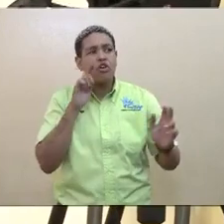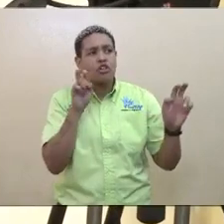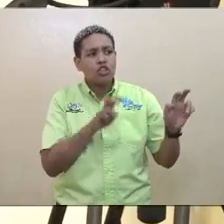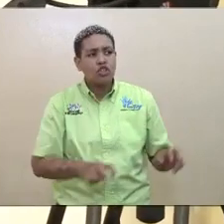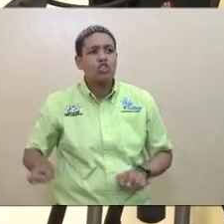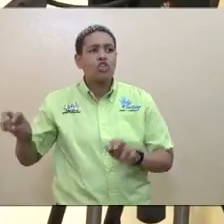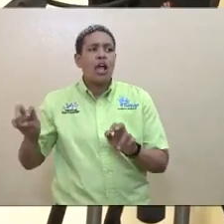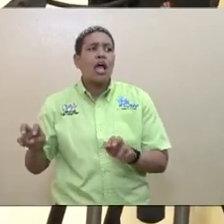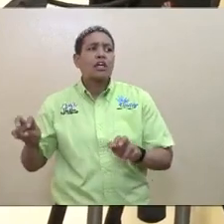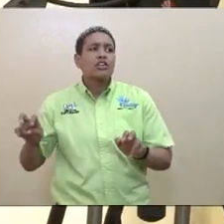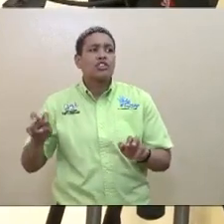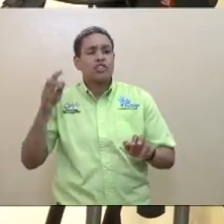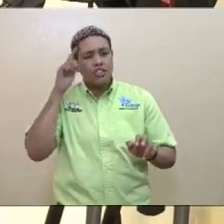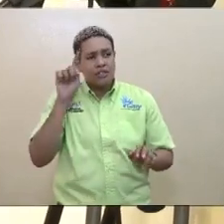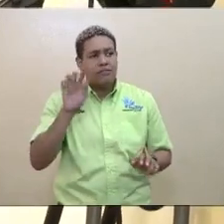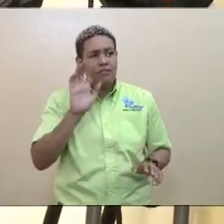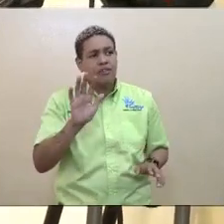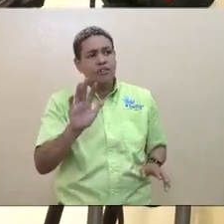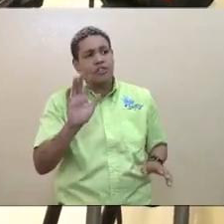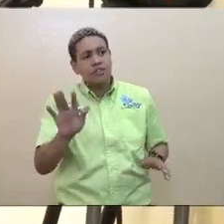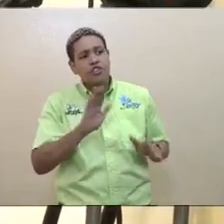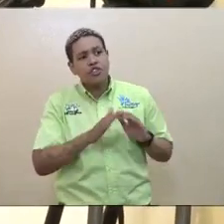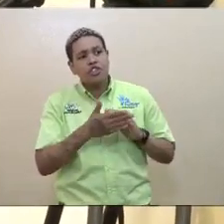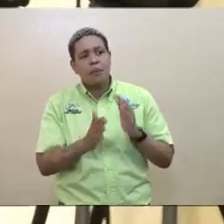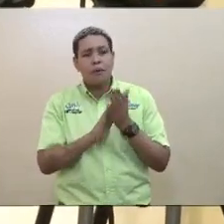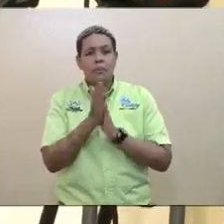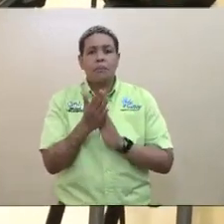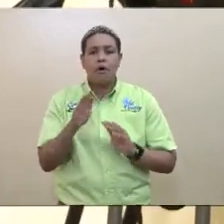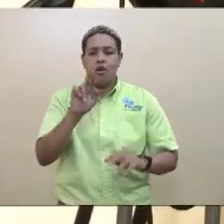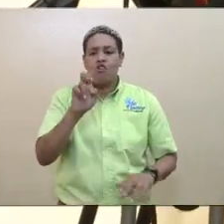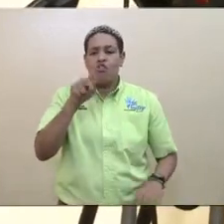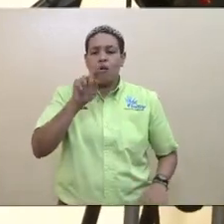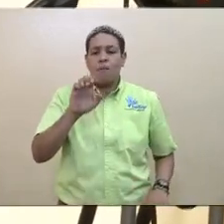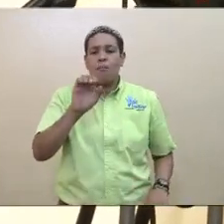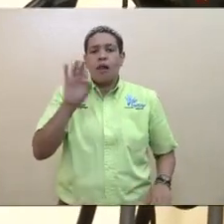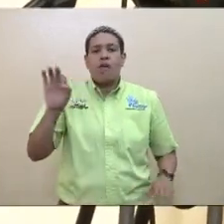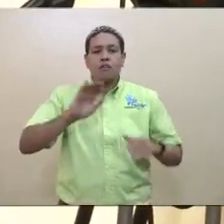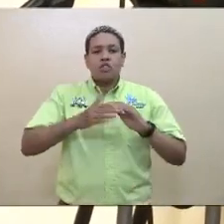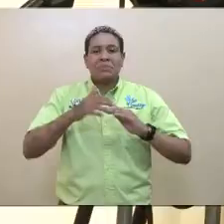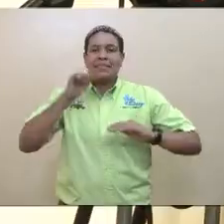transition for Jamaica to become a republic?